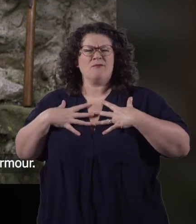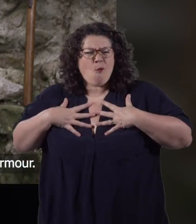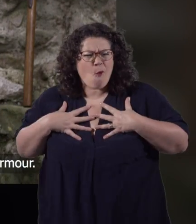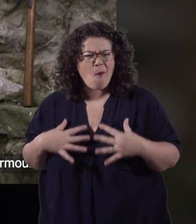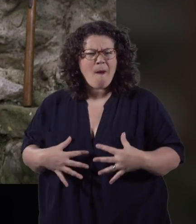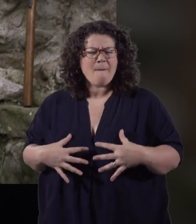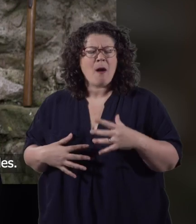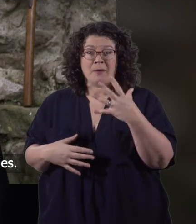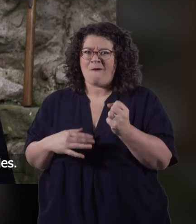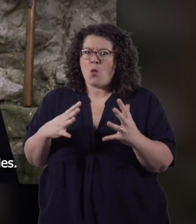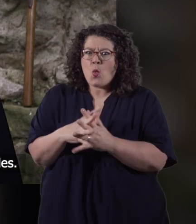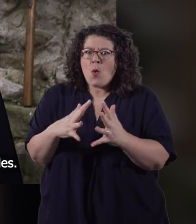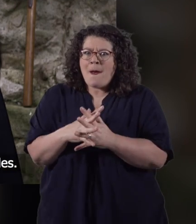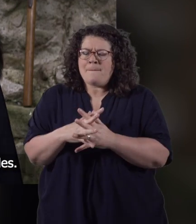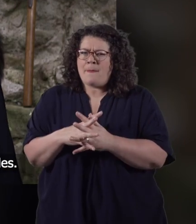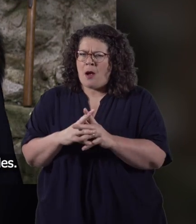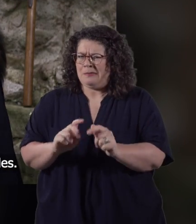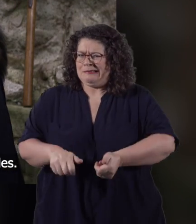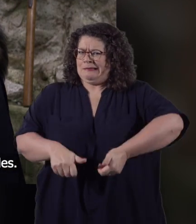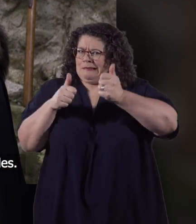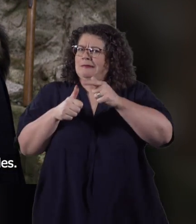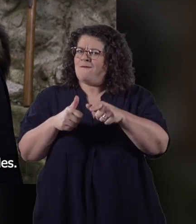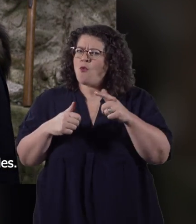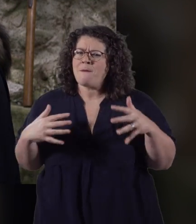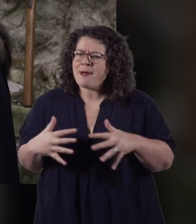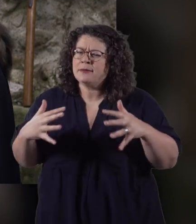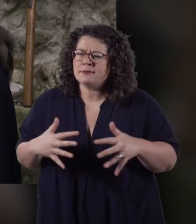men in armor, there is a weapon that has become a great winner of